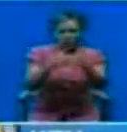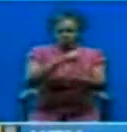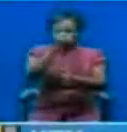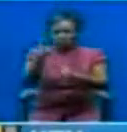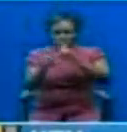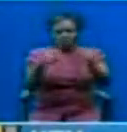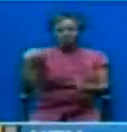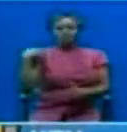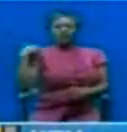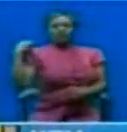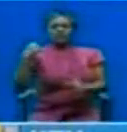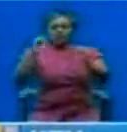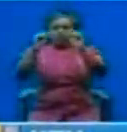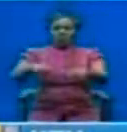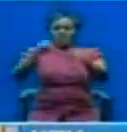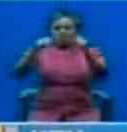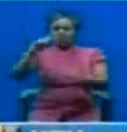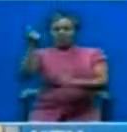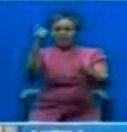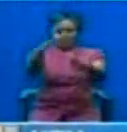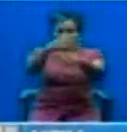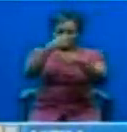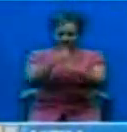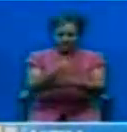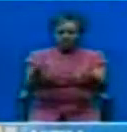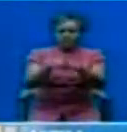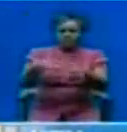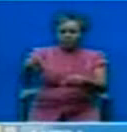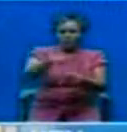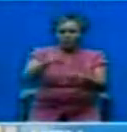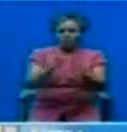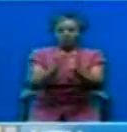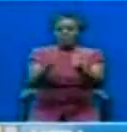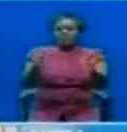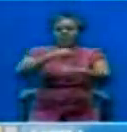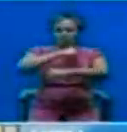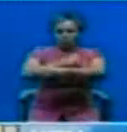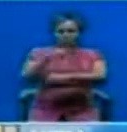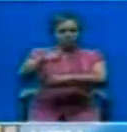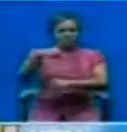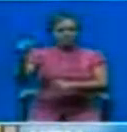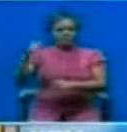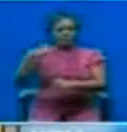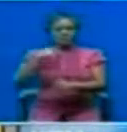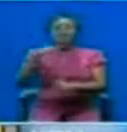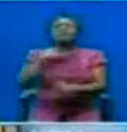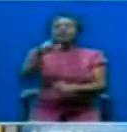volunteers from Uwezo, Kenya. Mudheu is a pupil at a local public primary school.